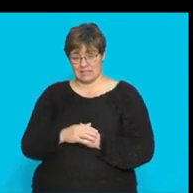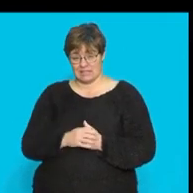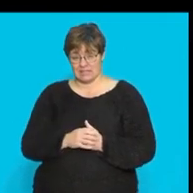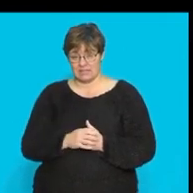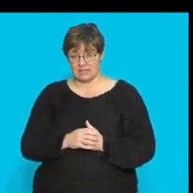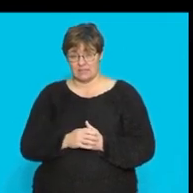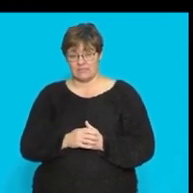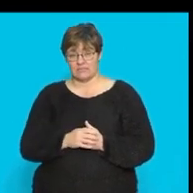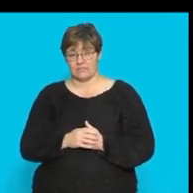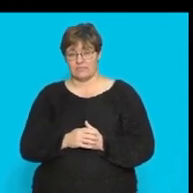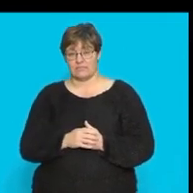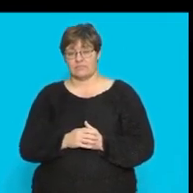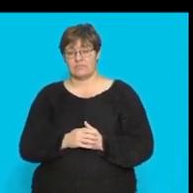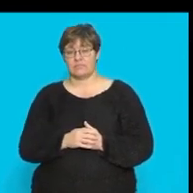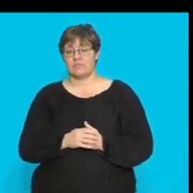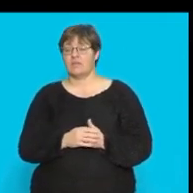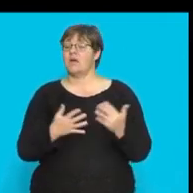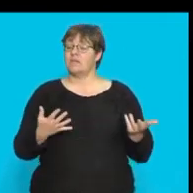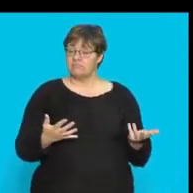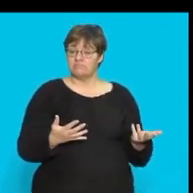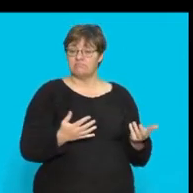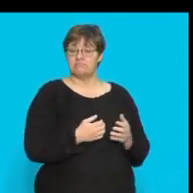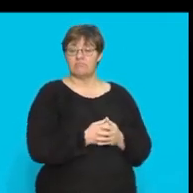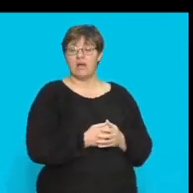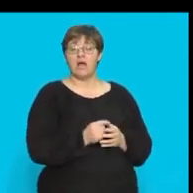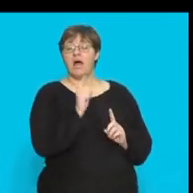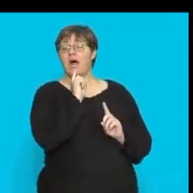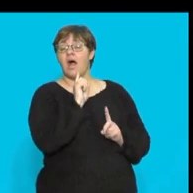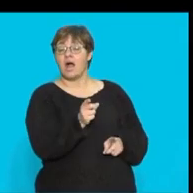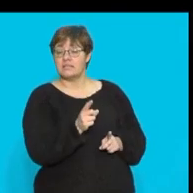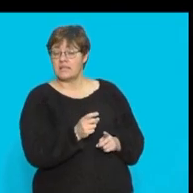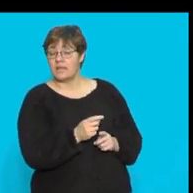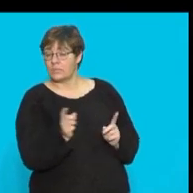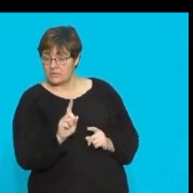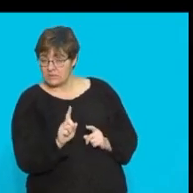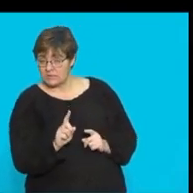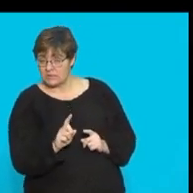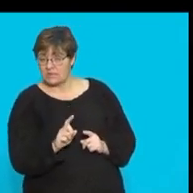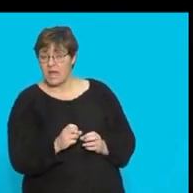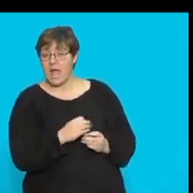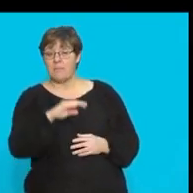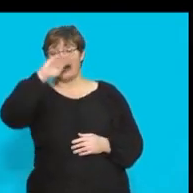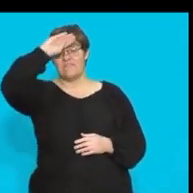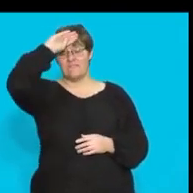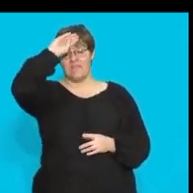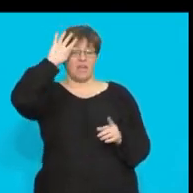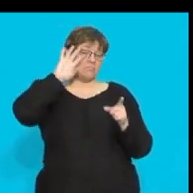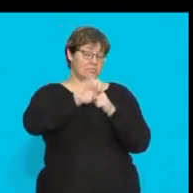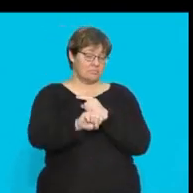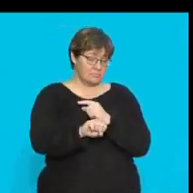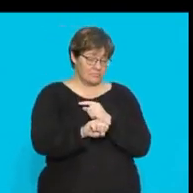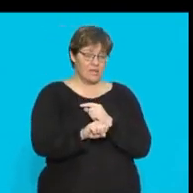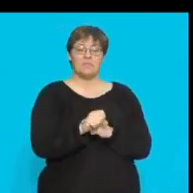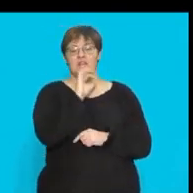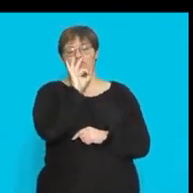spike over there. All right, so if we were to answer our question, the number of fever attacks would just